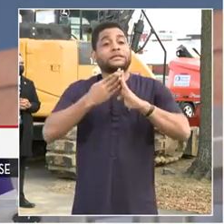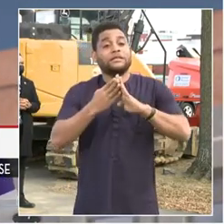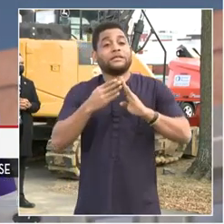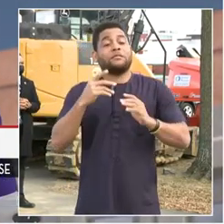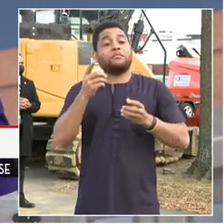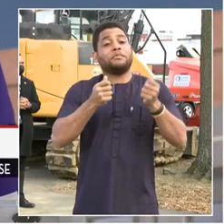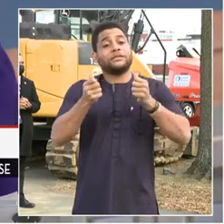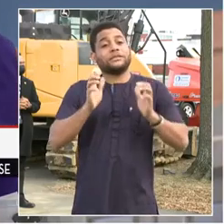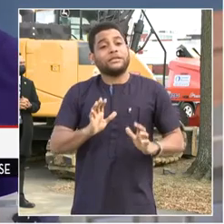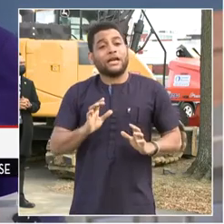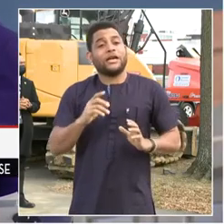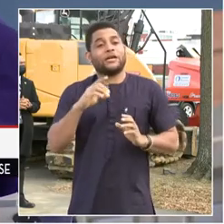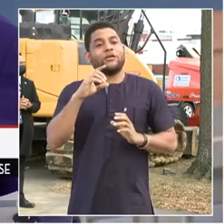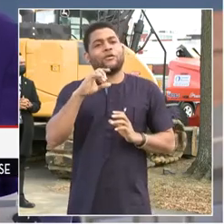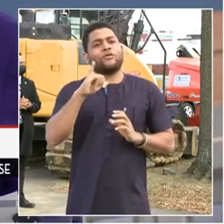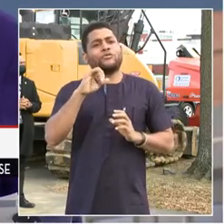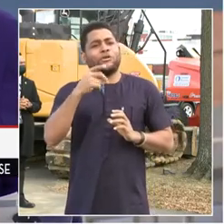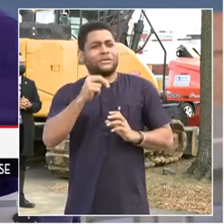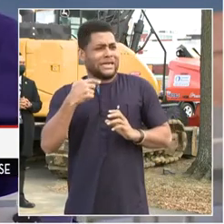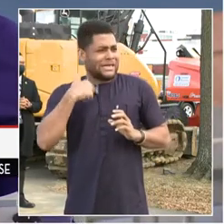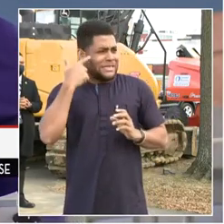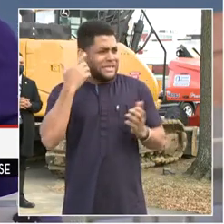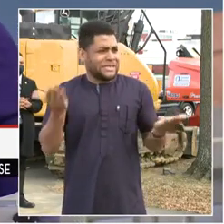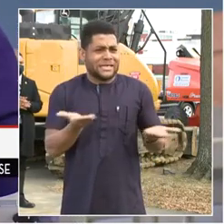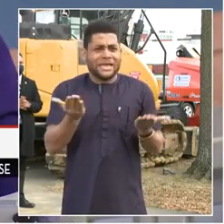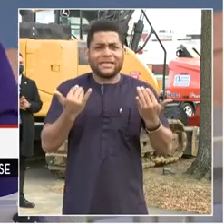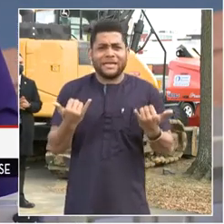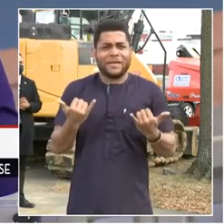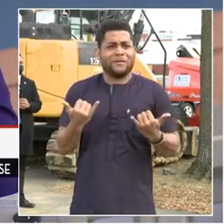who I think has joined us.